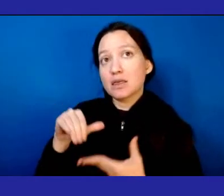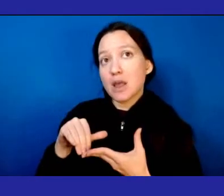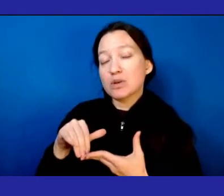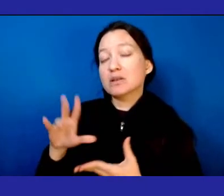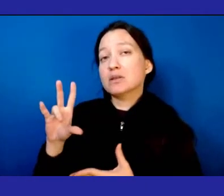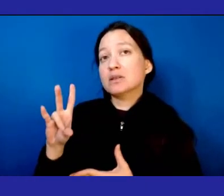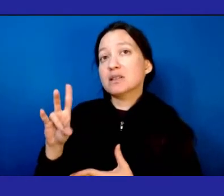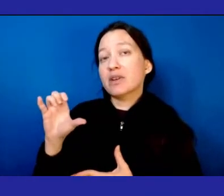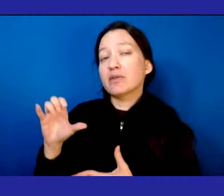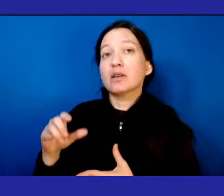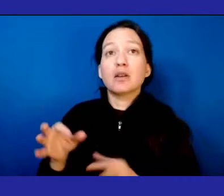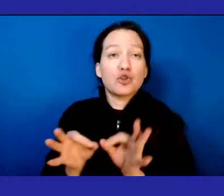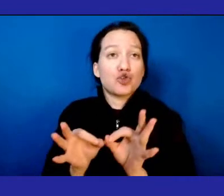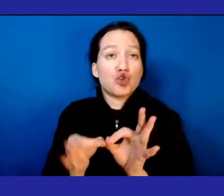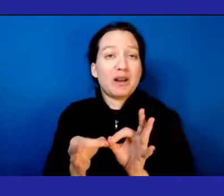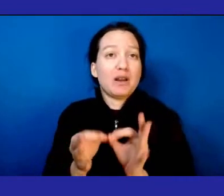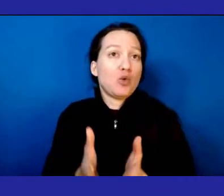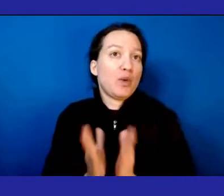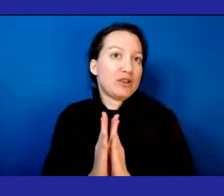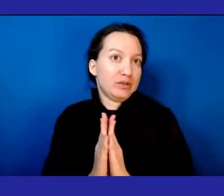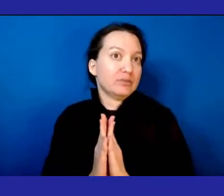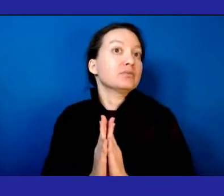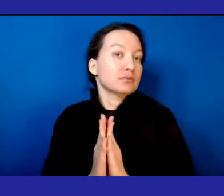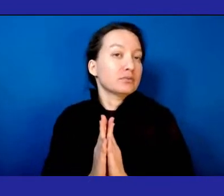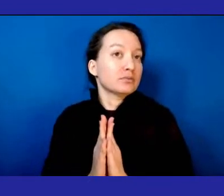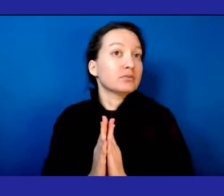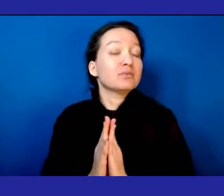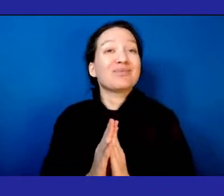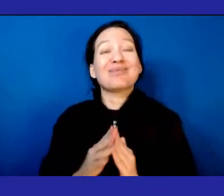99,700 interpretation requests and have a